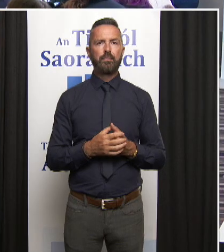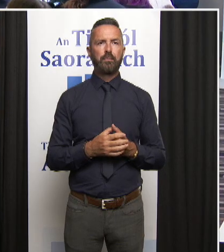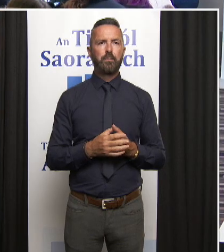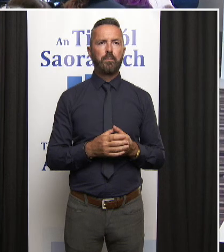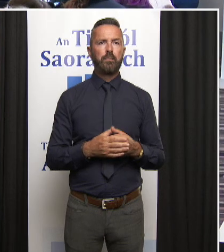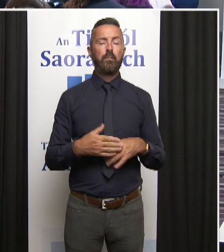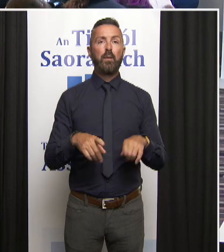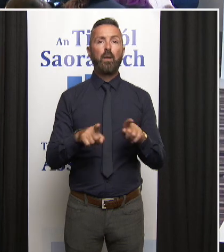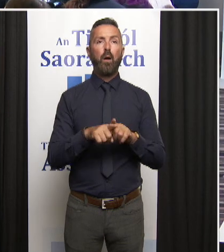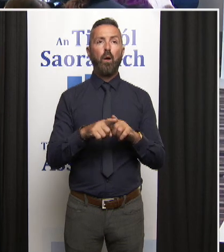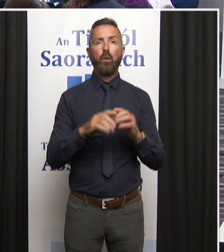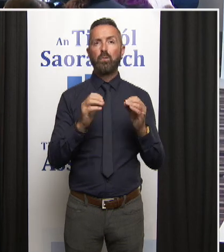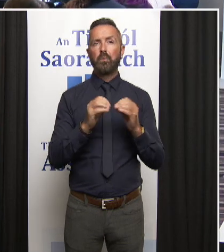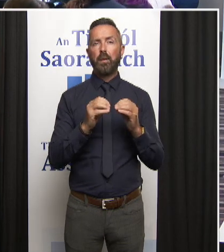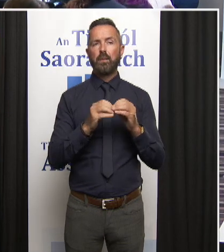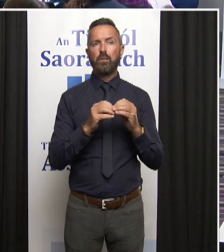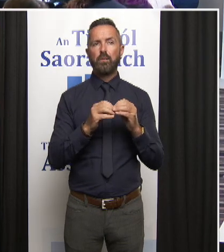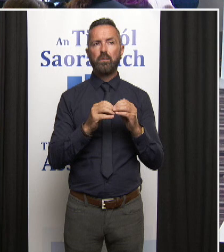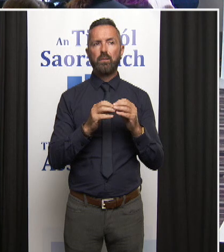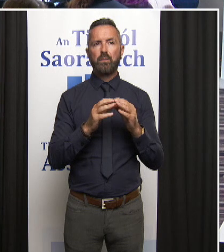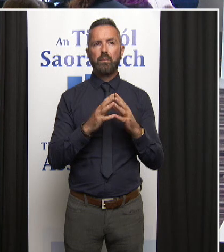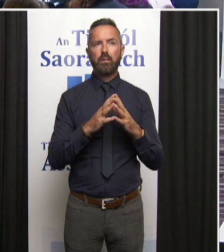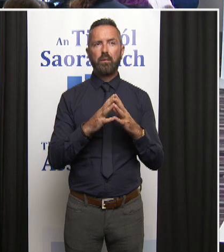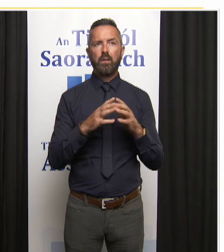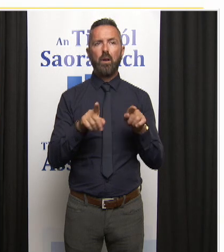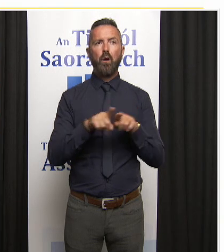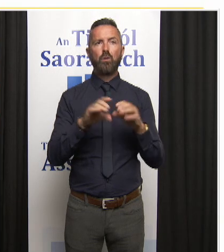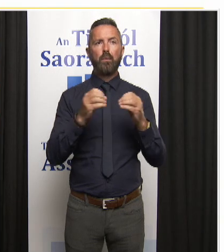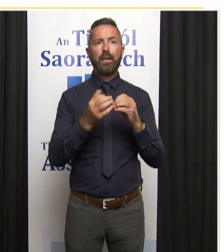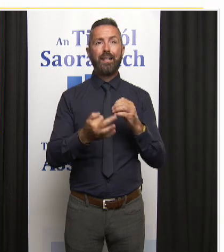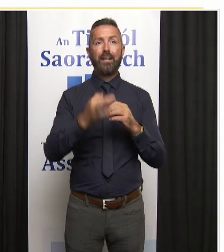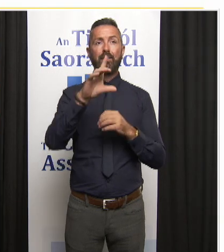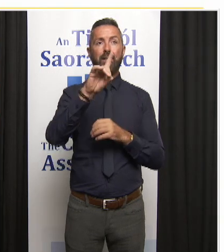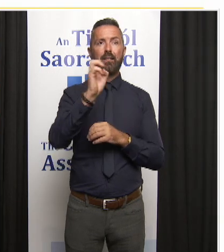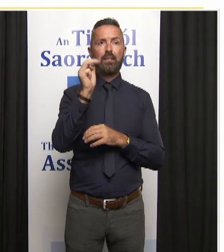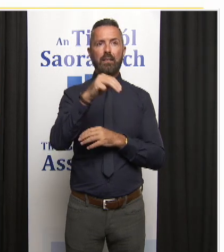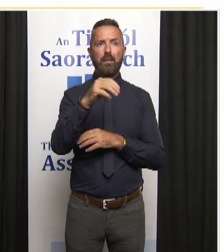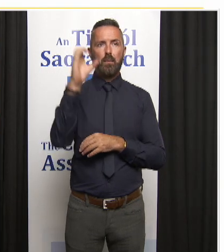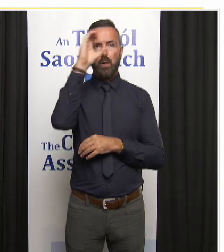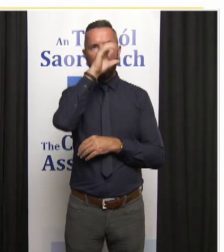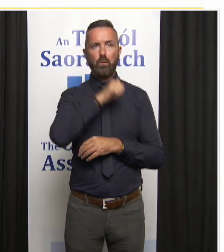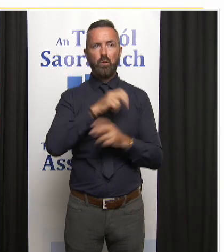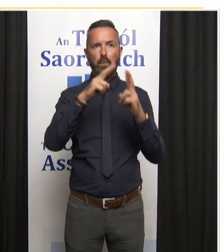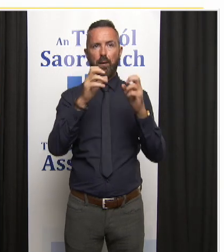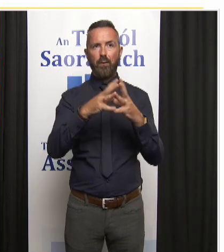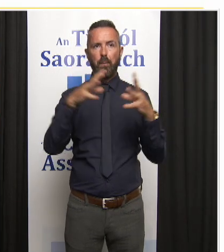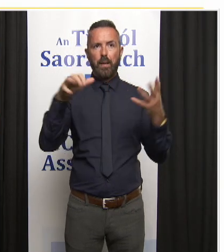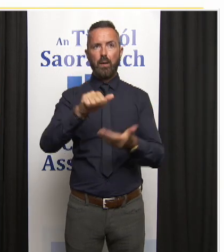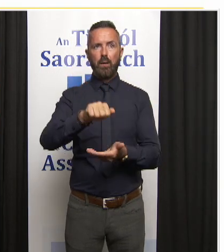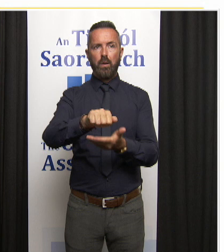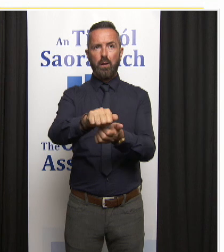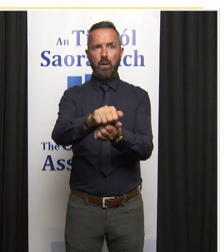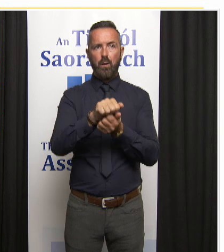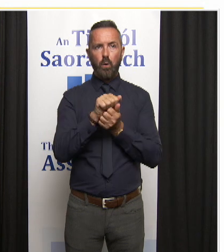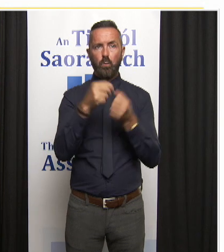It was also noted that if DM was to look to the markets for larger loans, that this would have to be